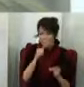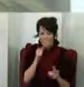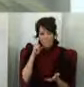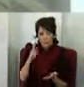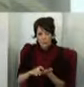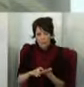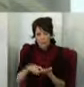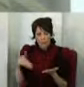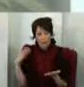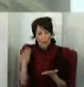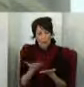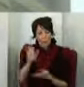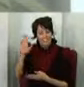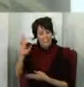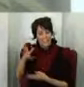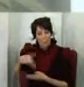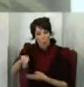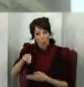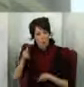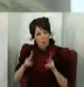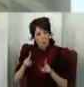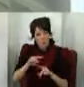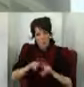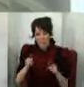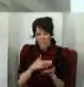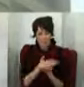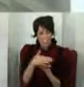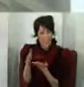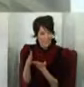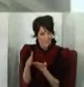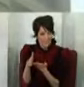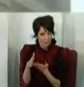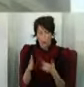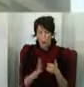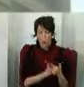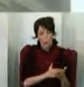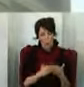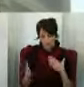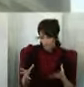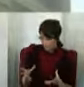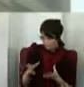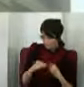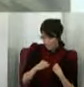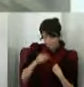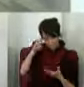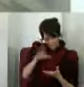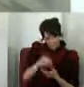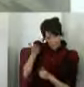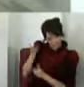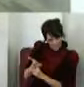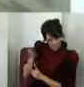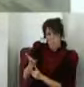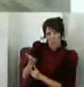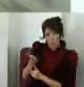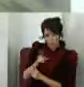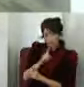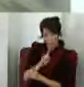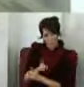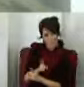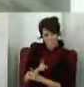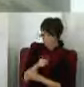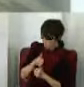own people, but they didn't want him. But whoever did, who believed he was who he claimed and would do what